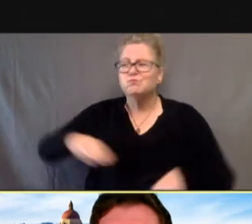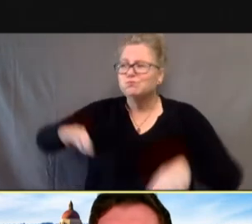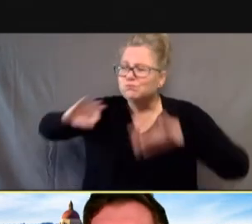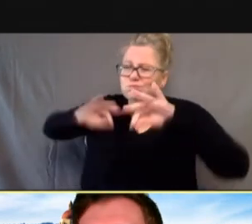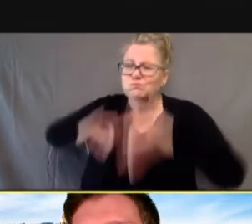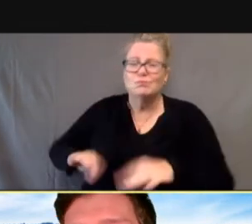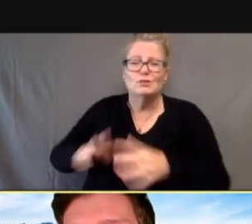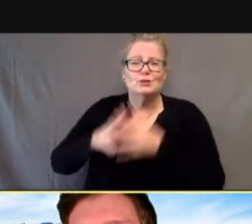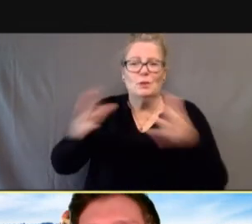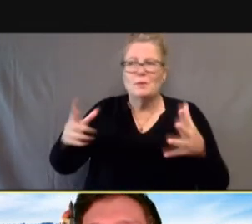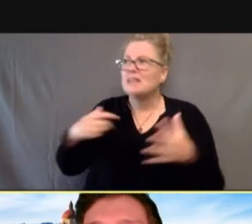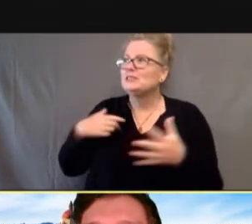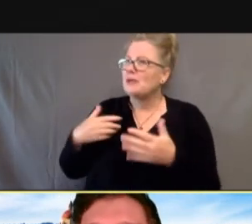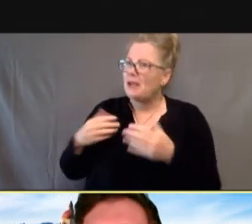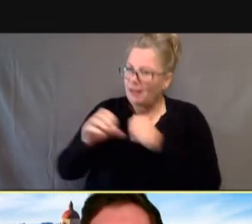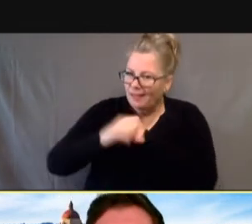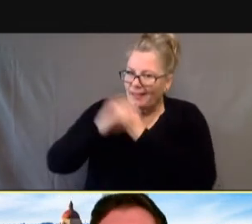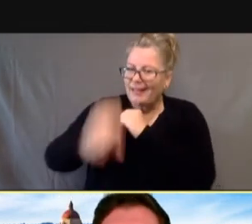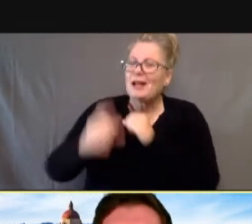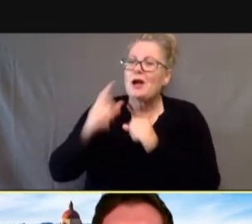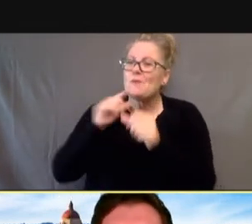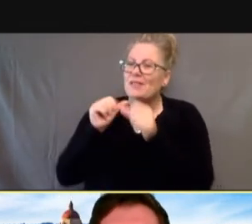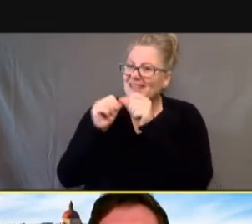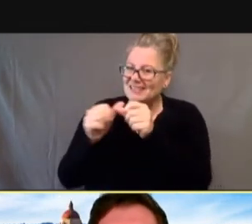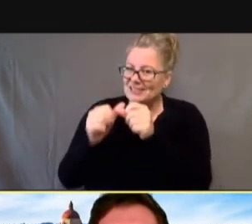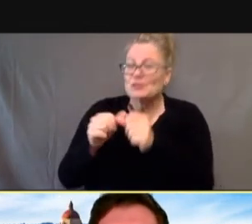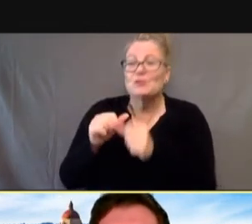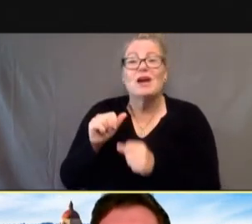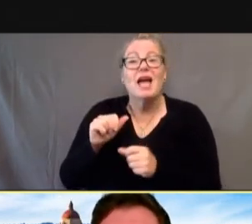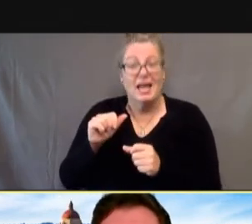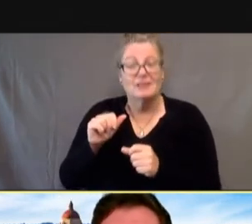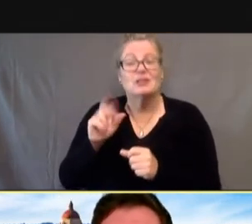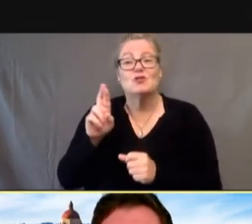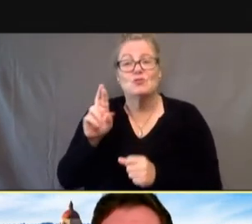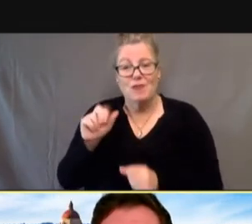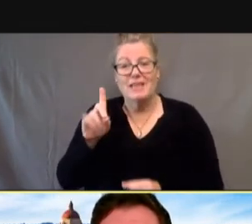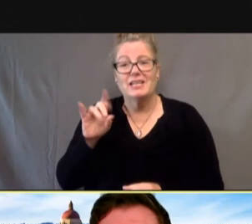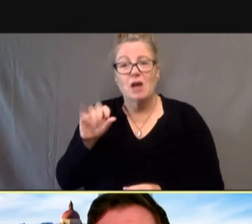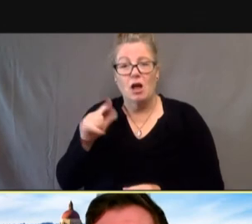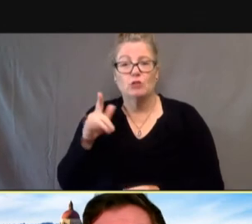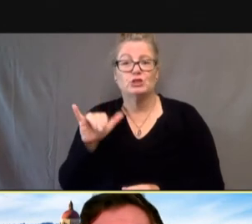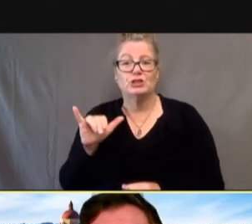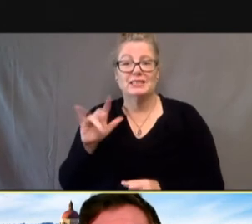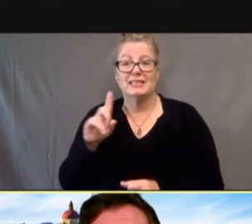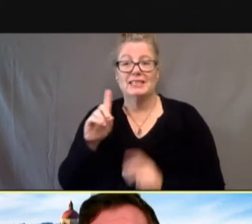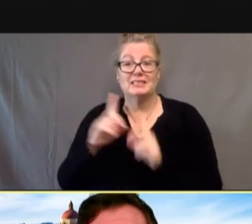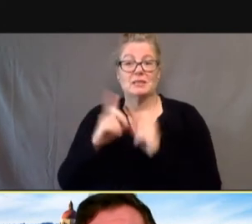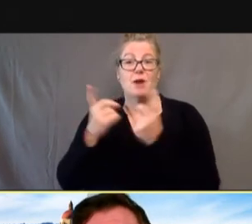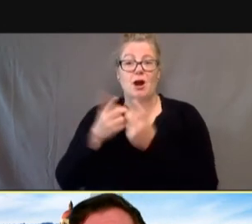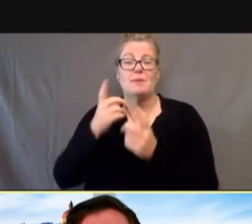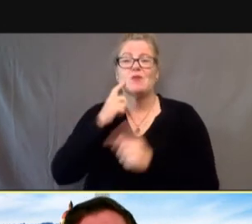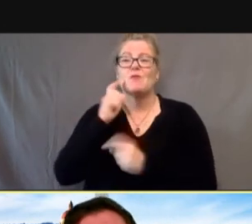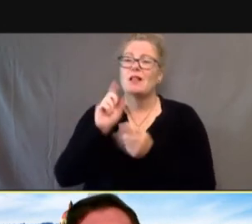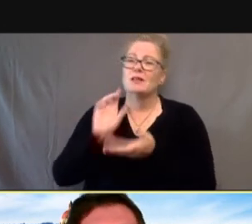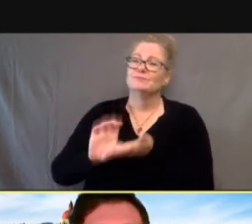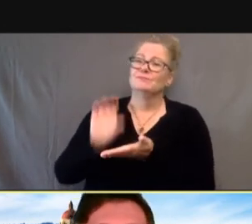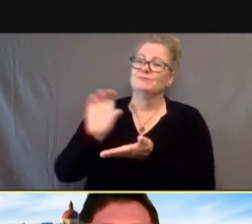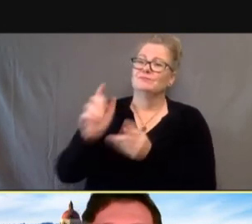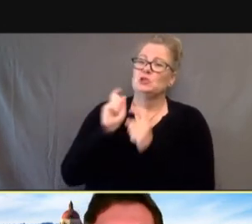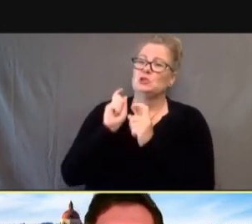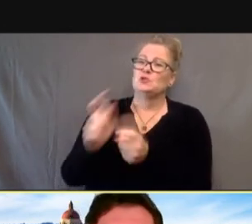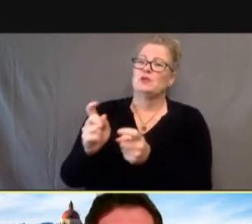grant from the radiology department to fund basically what will fund 2 years